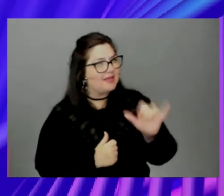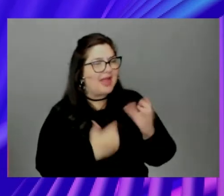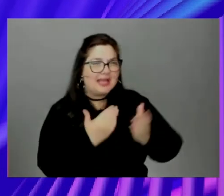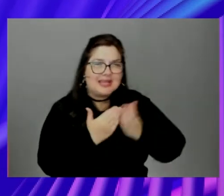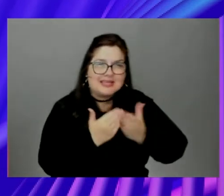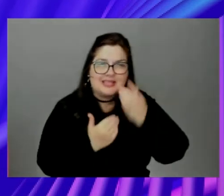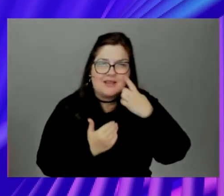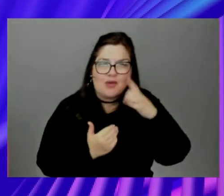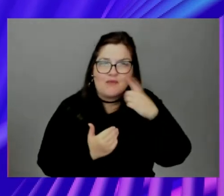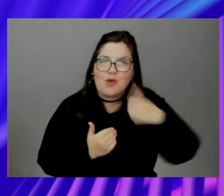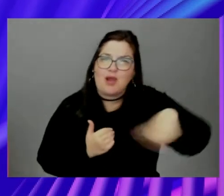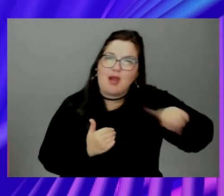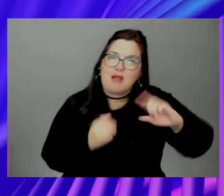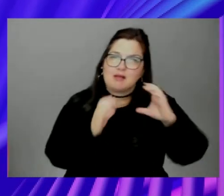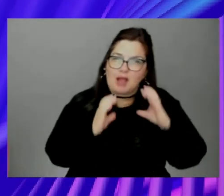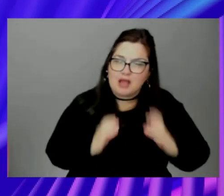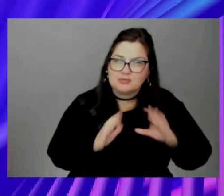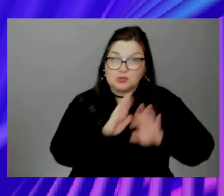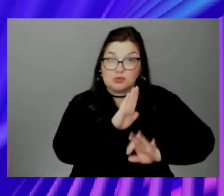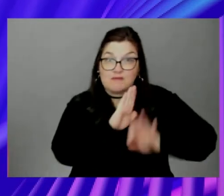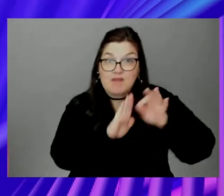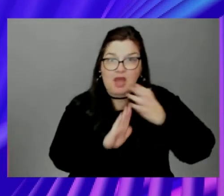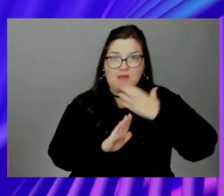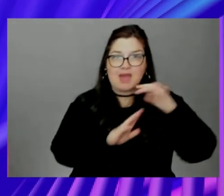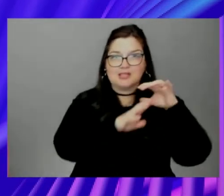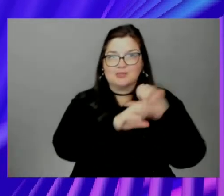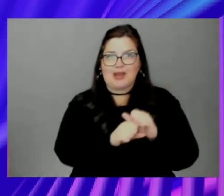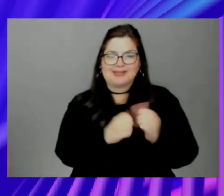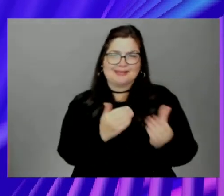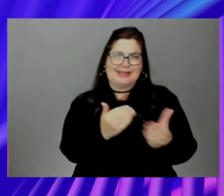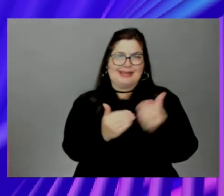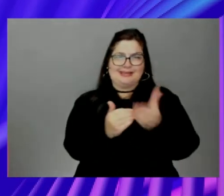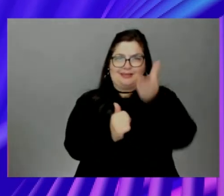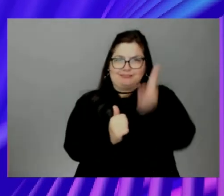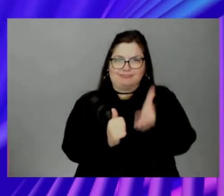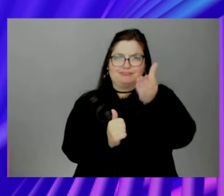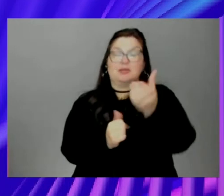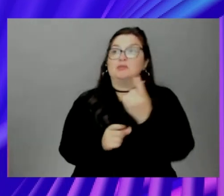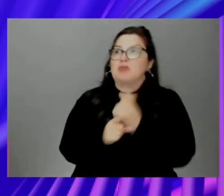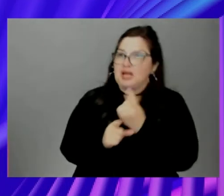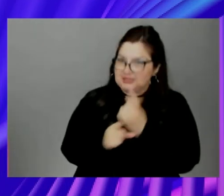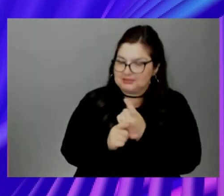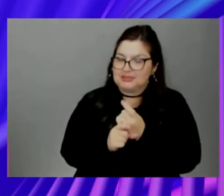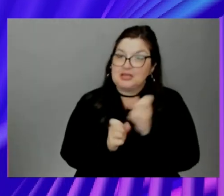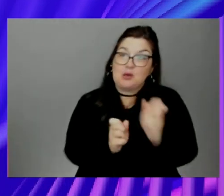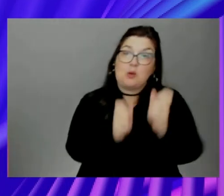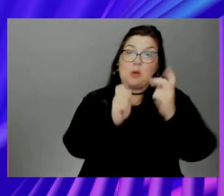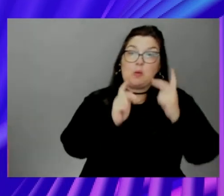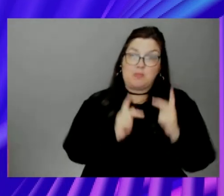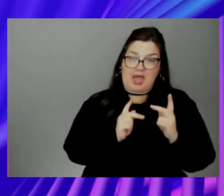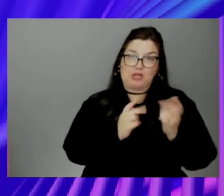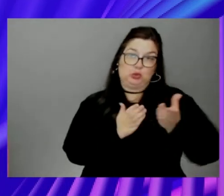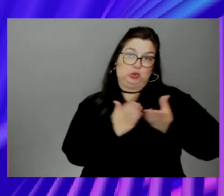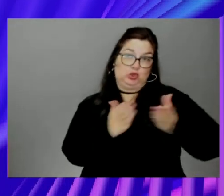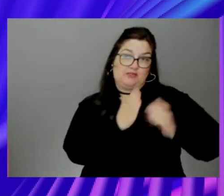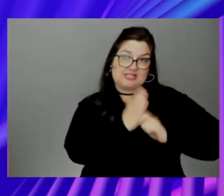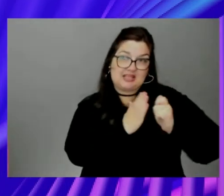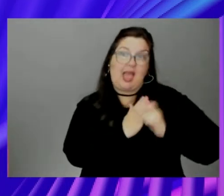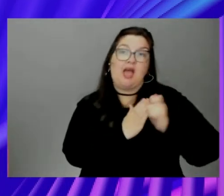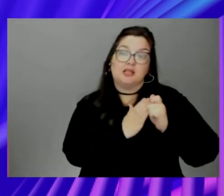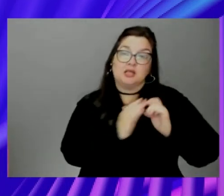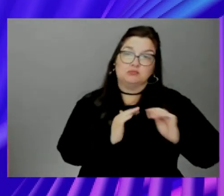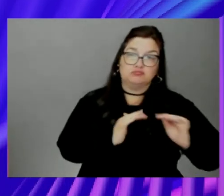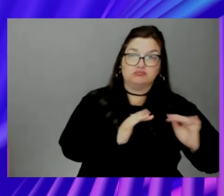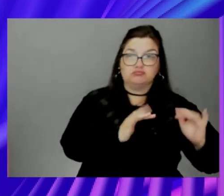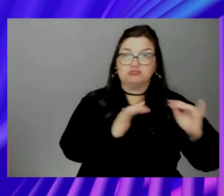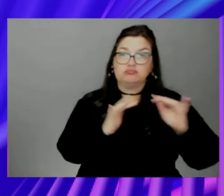best practices easily. Yeah, absolutely. And then going back to Service Catalog, as we start moving up the chain and we start talking about,